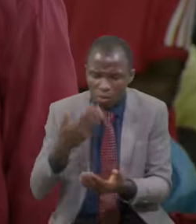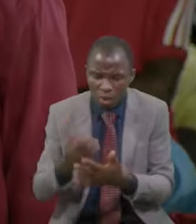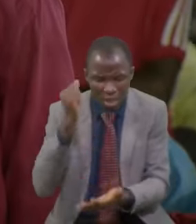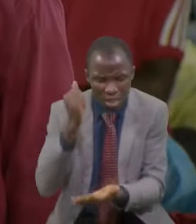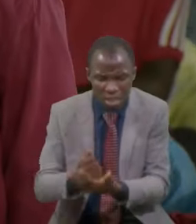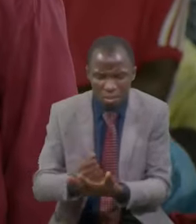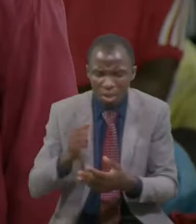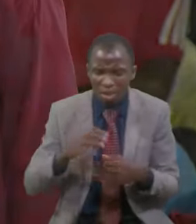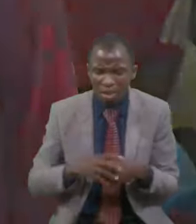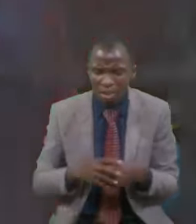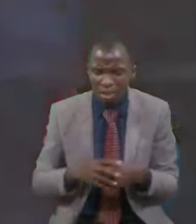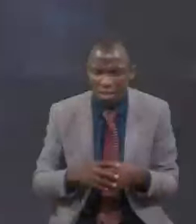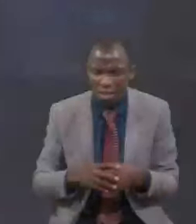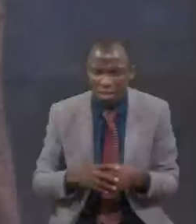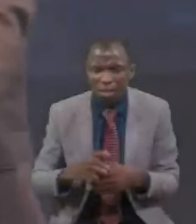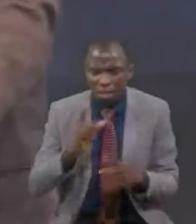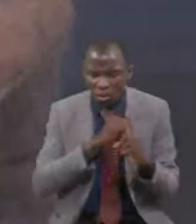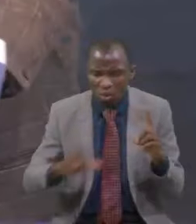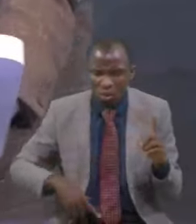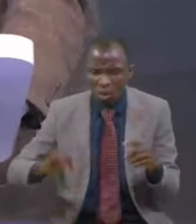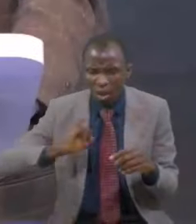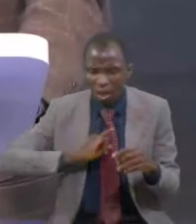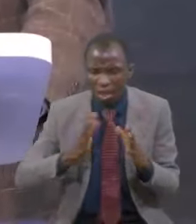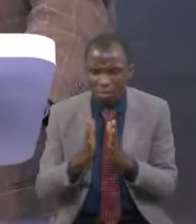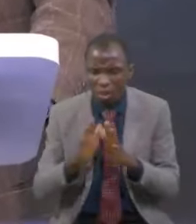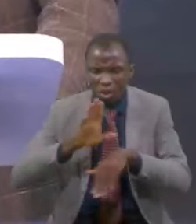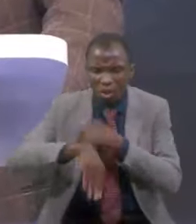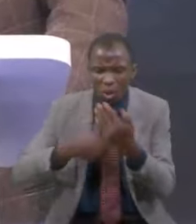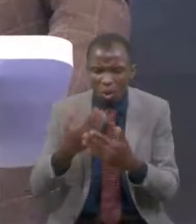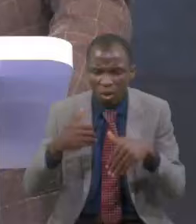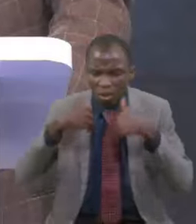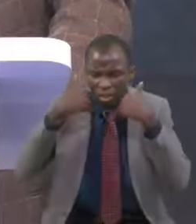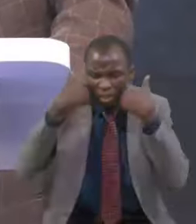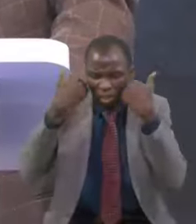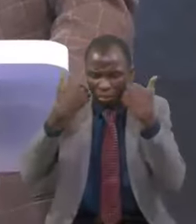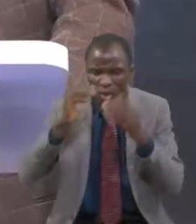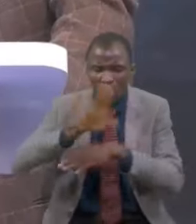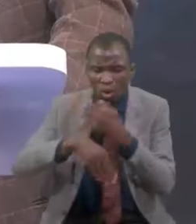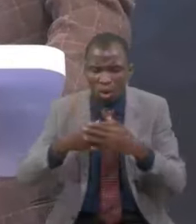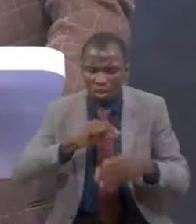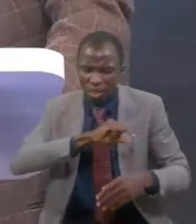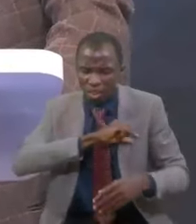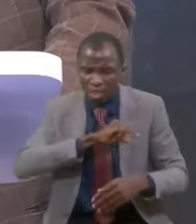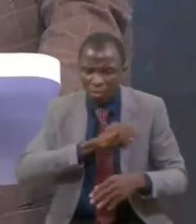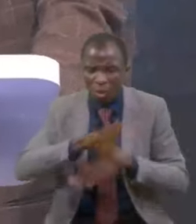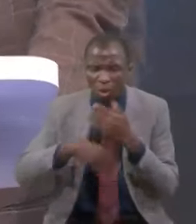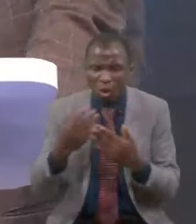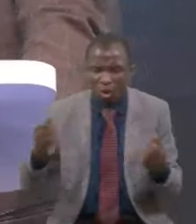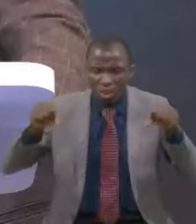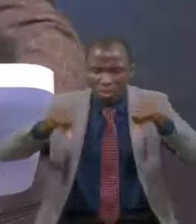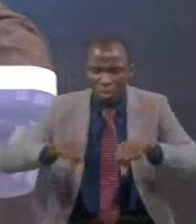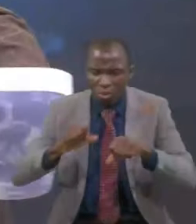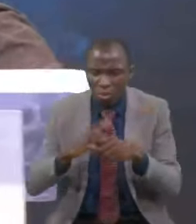Lord, I pray all the shame, all the guilt, all the condemnation of